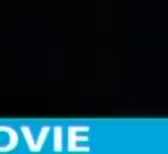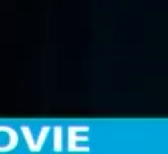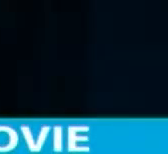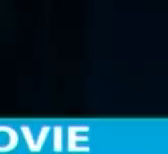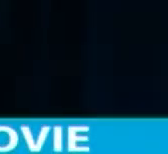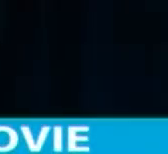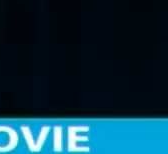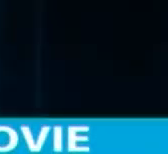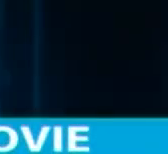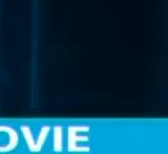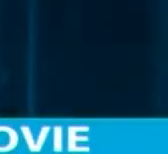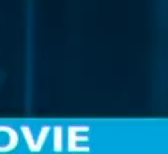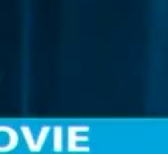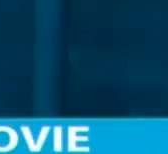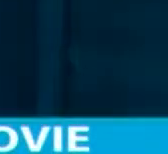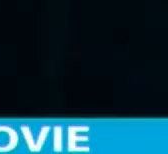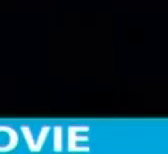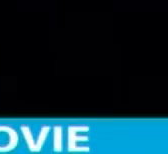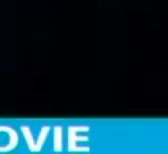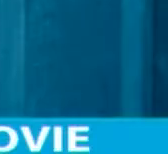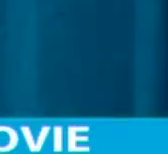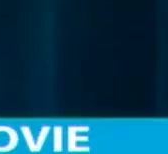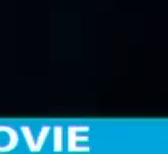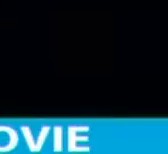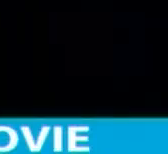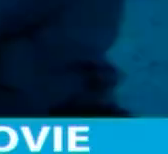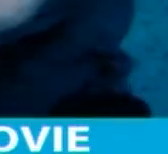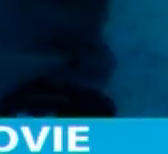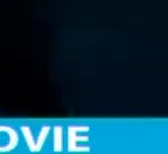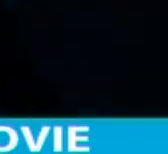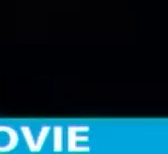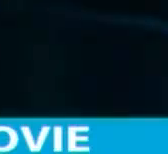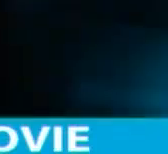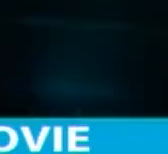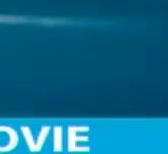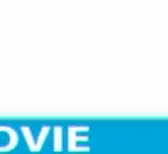I was held captive for 12 years.